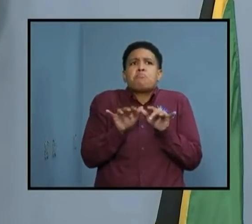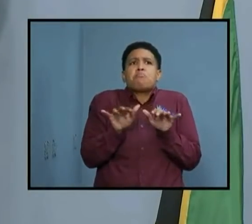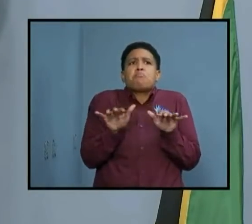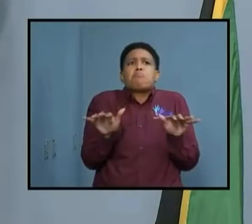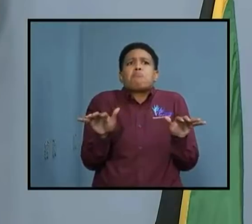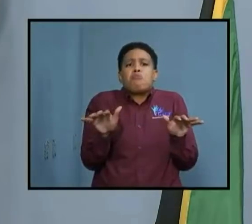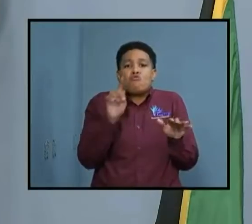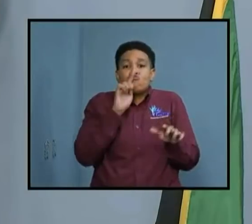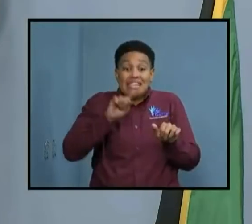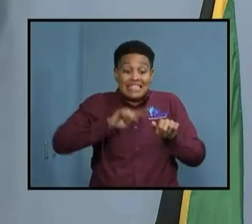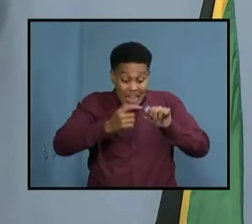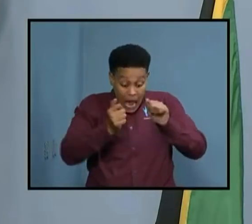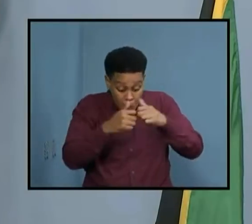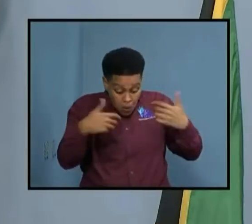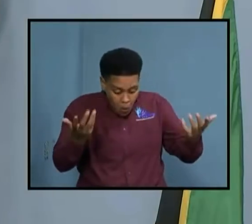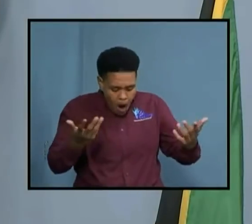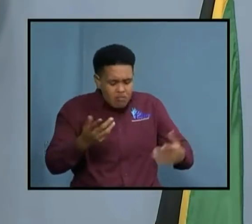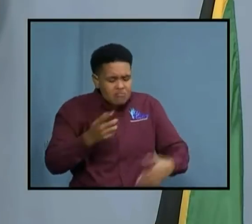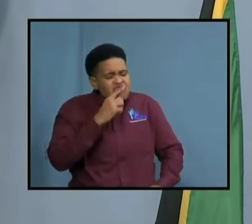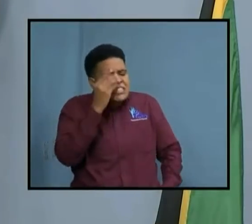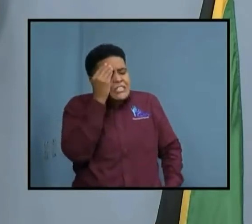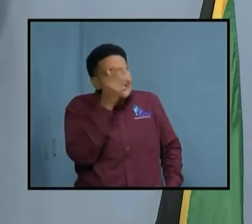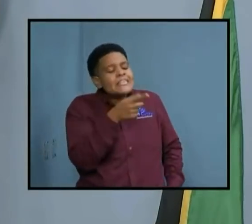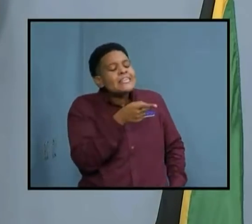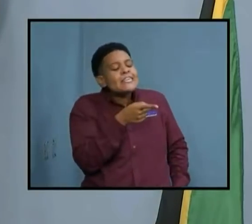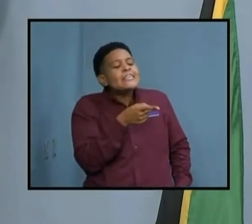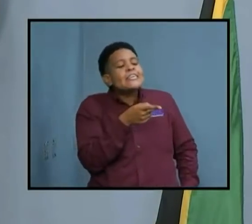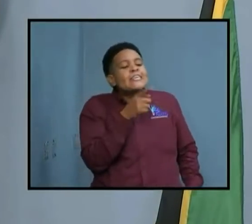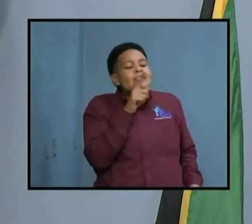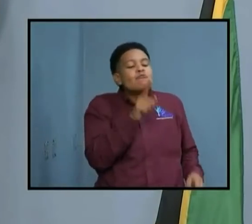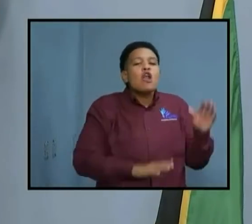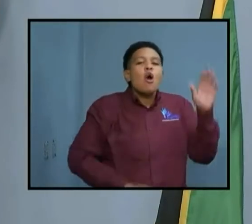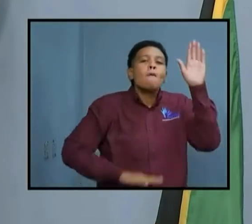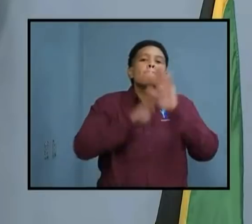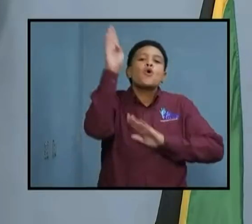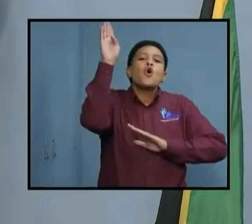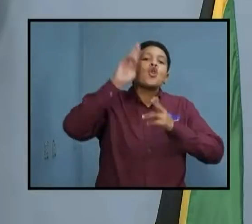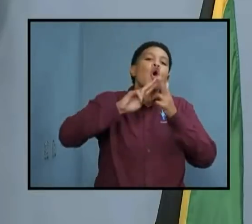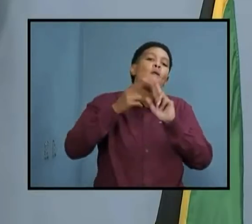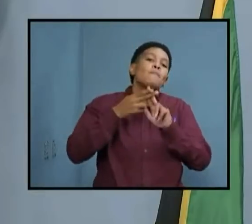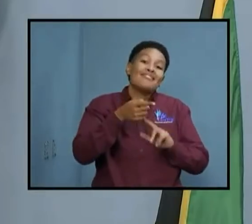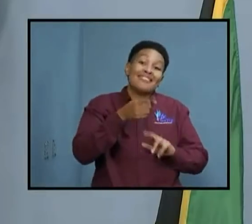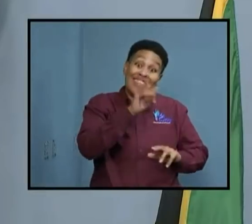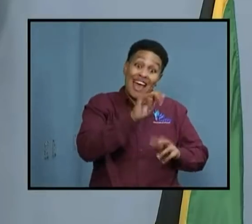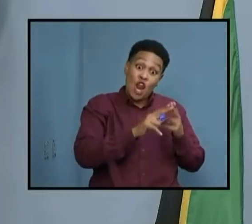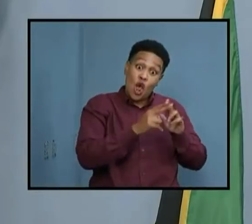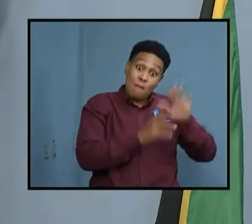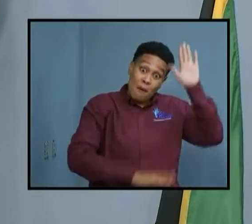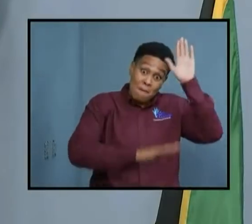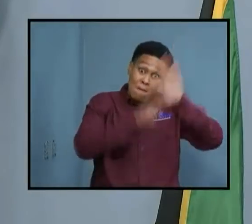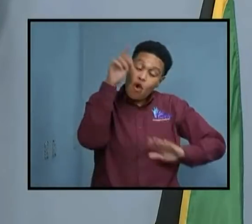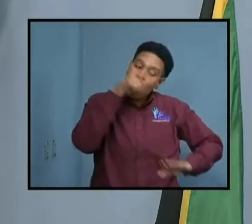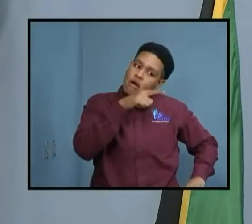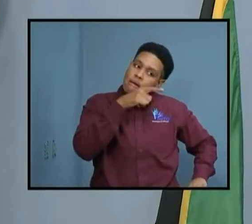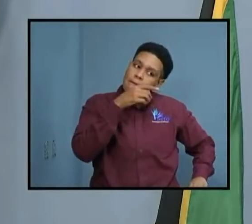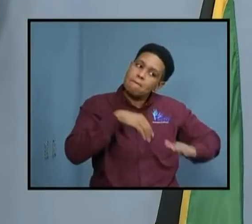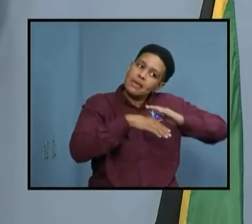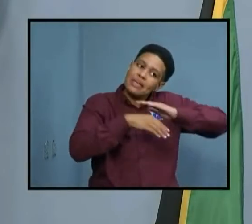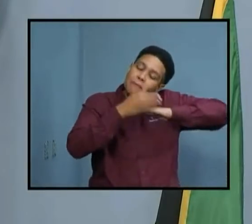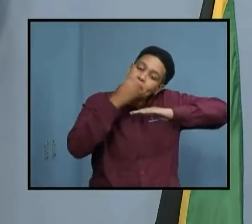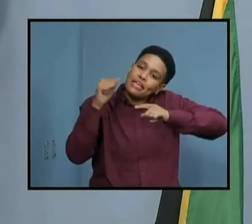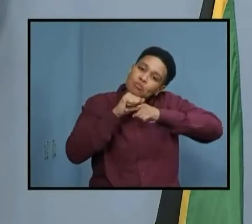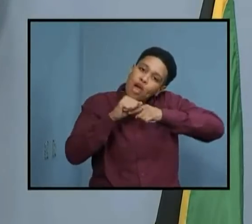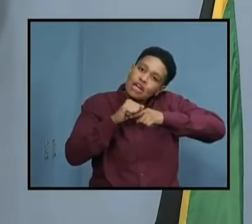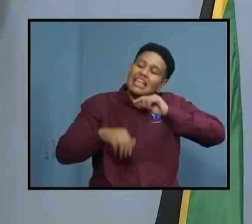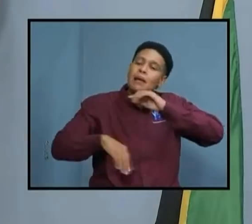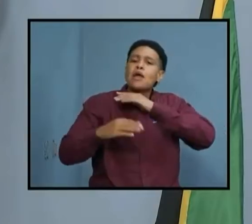it's an indication of a surge. And that surge, based on best practices and based